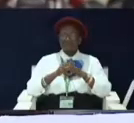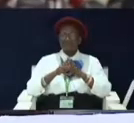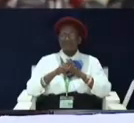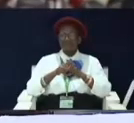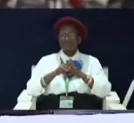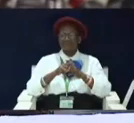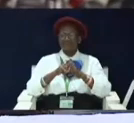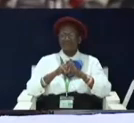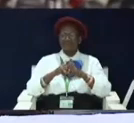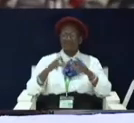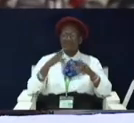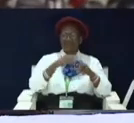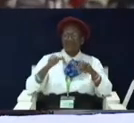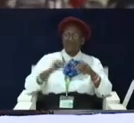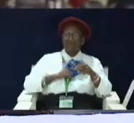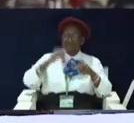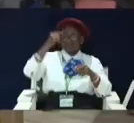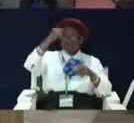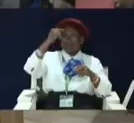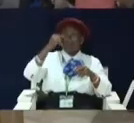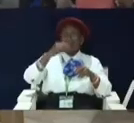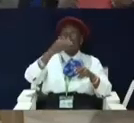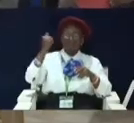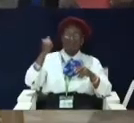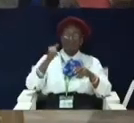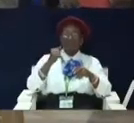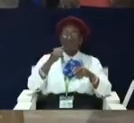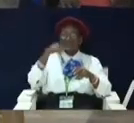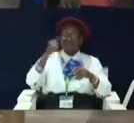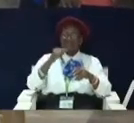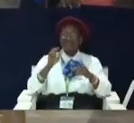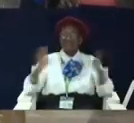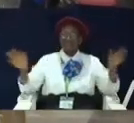And I think you better say amen to that.